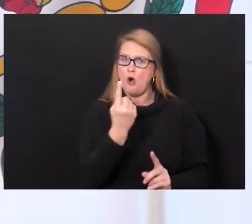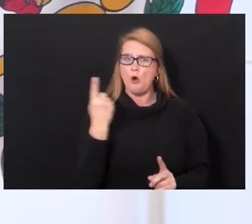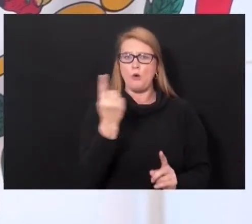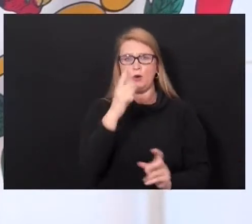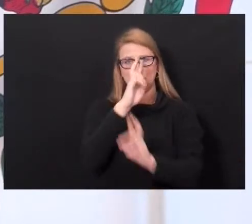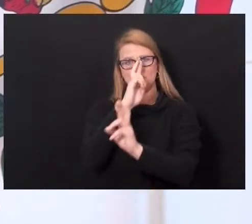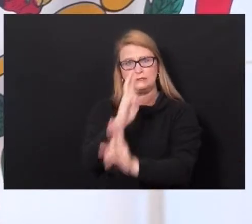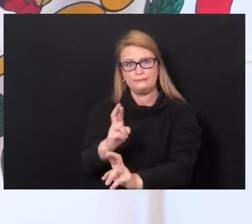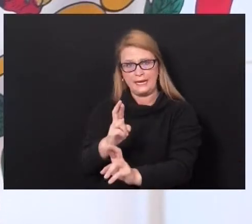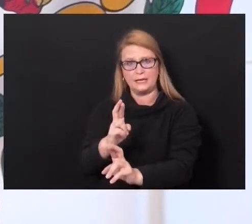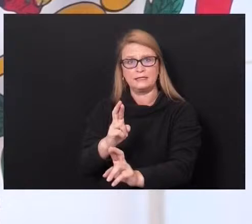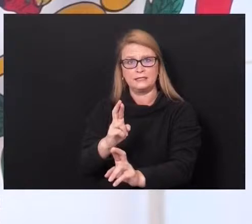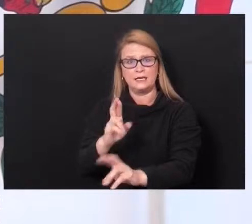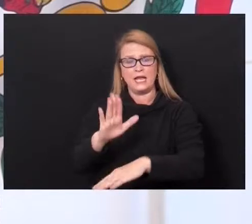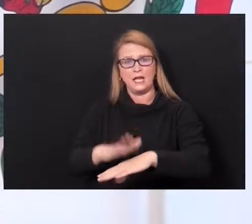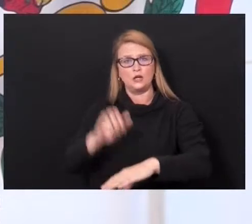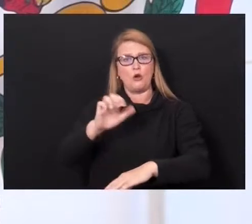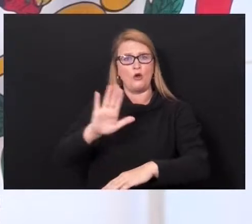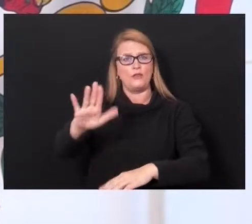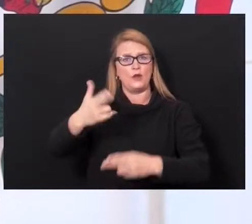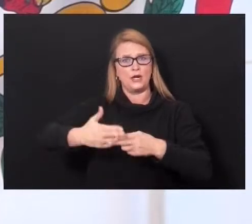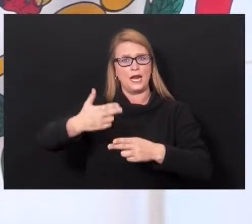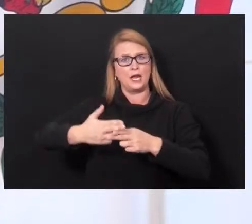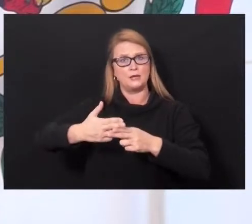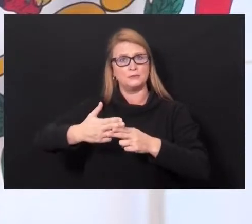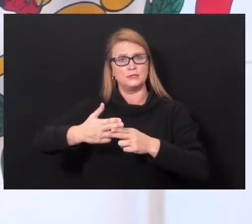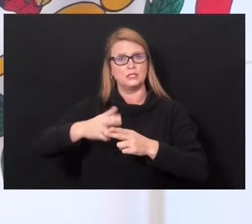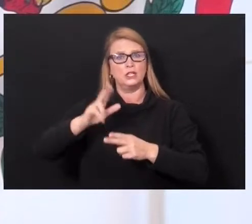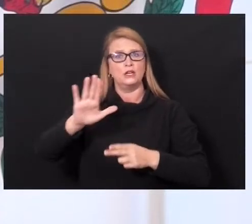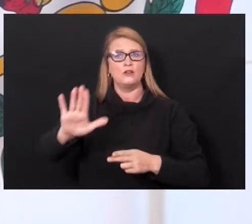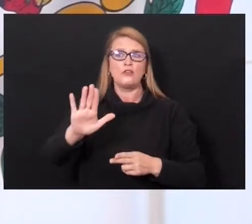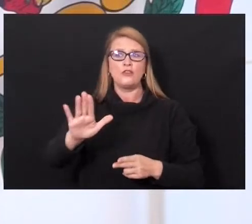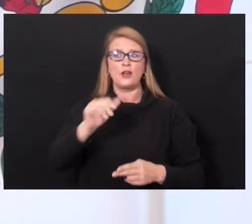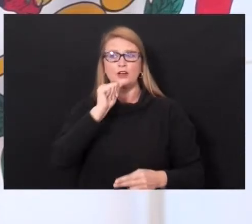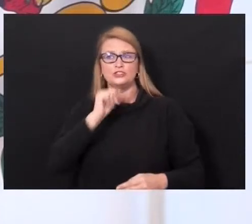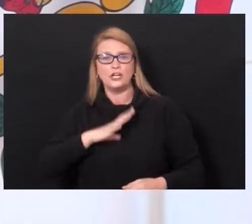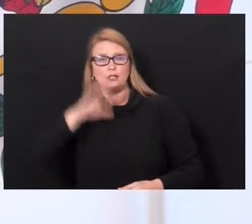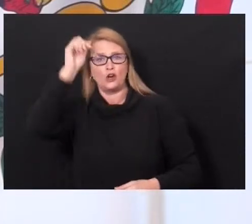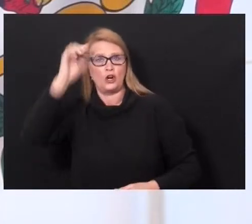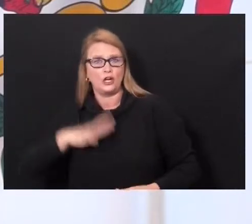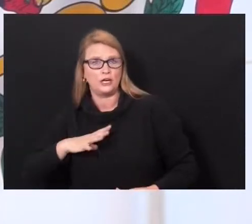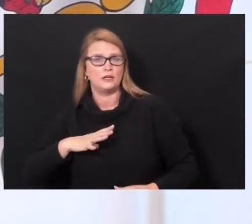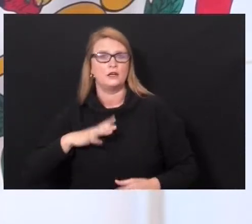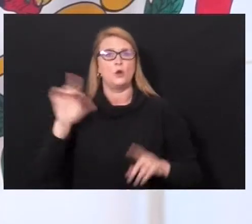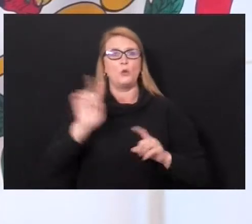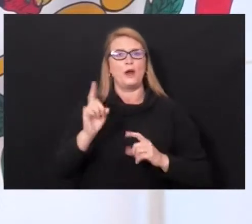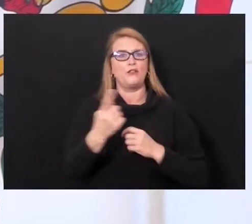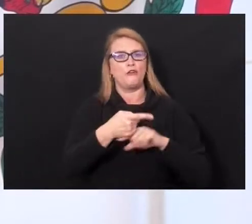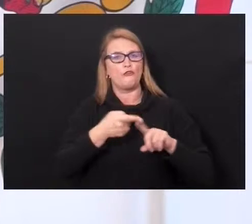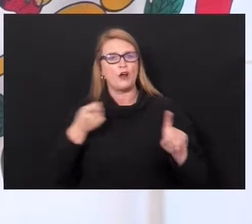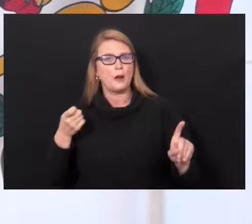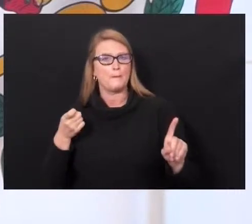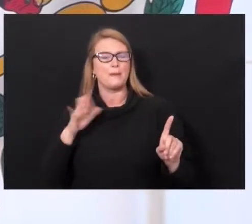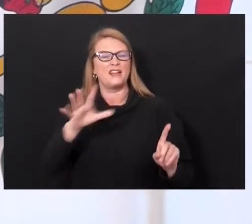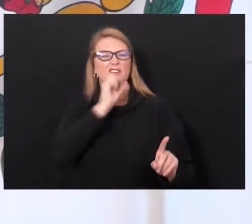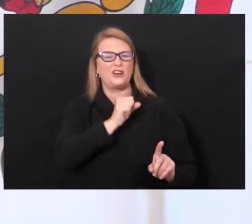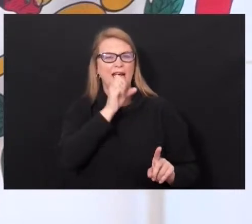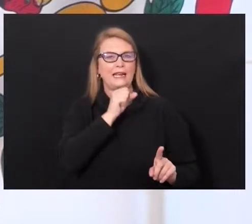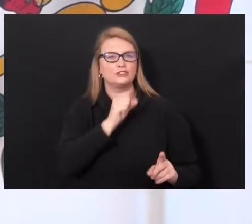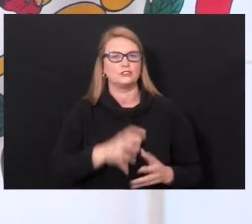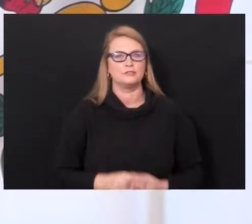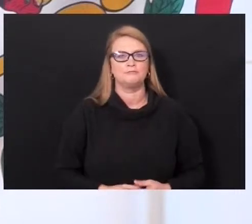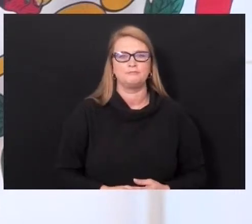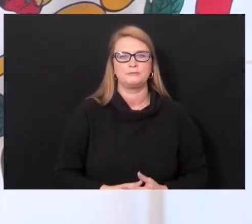people and their gender and the county that they lived in and their age. So